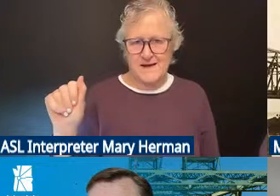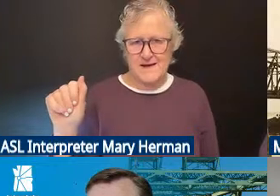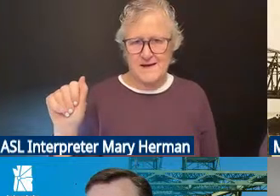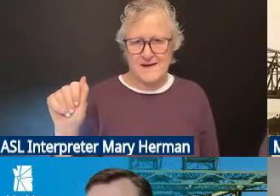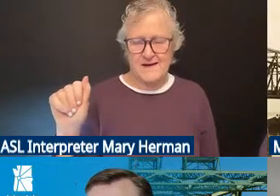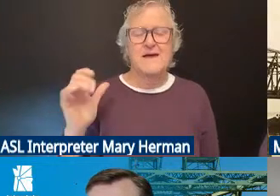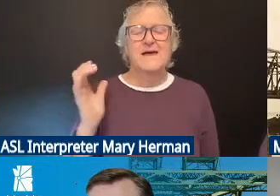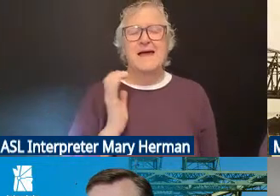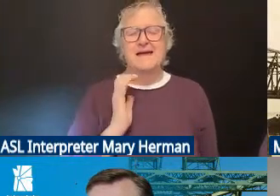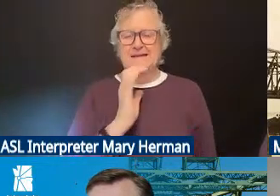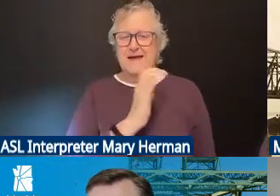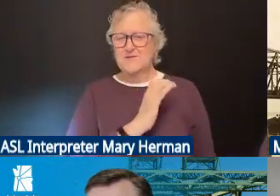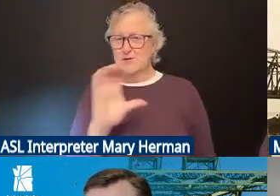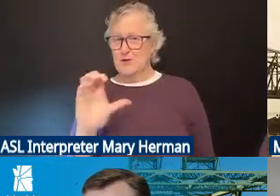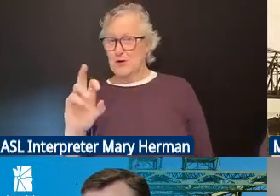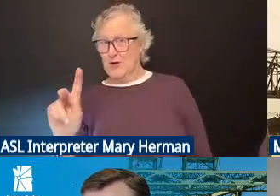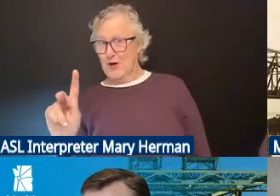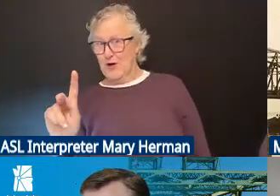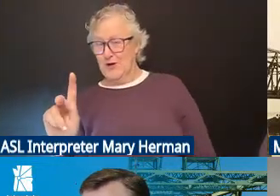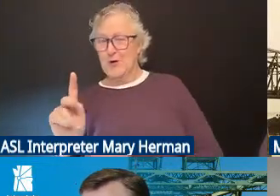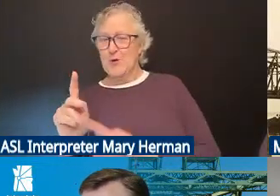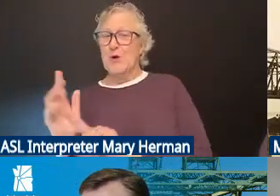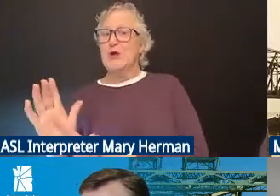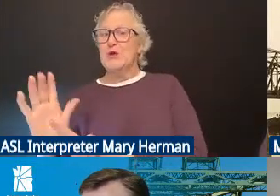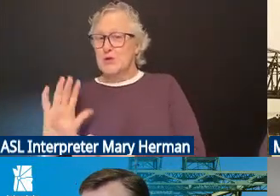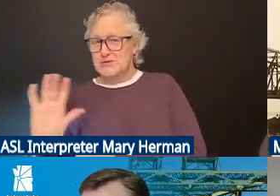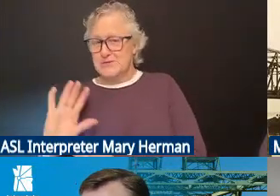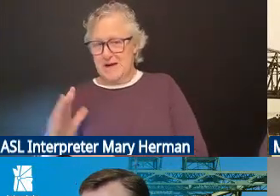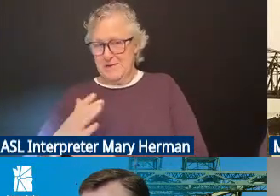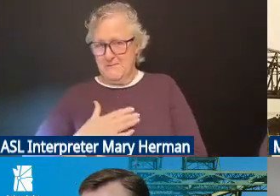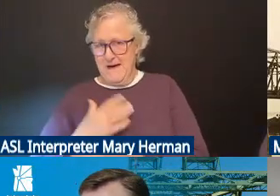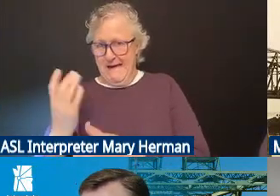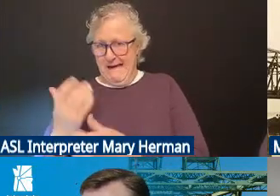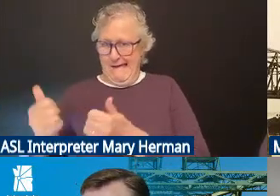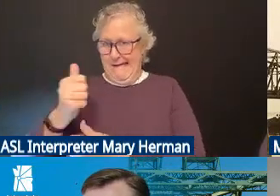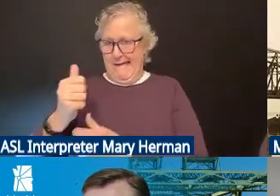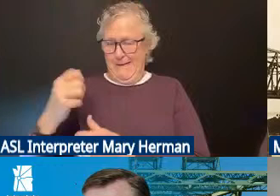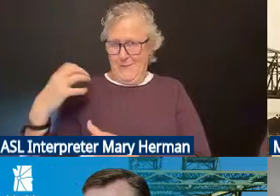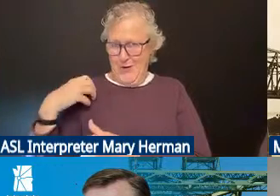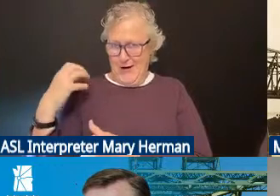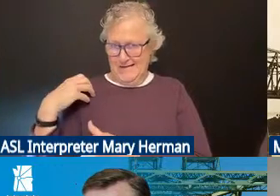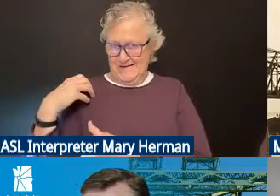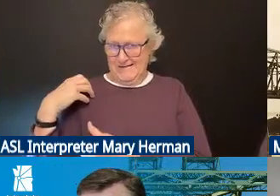is so good to see you and have you aboard. Looking forward to working with you.